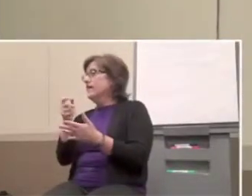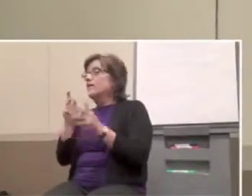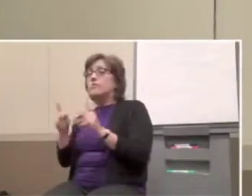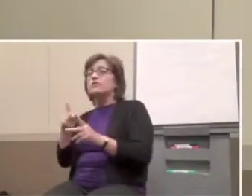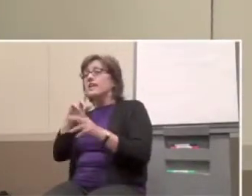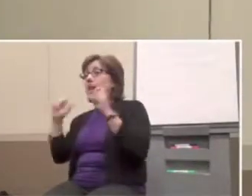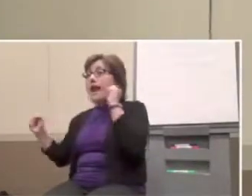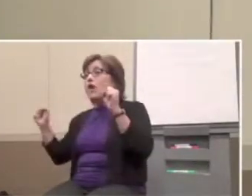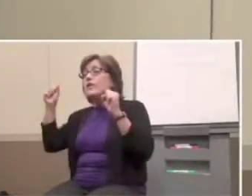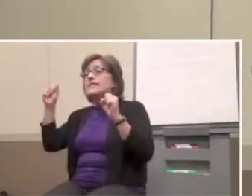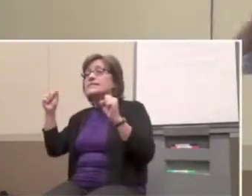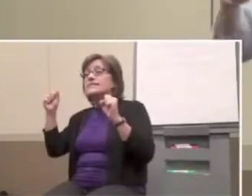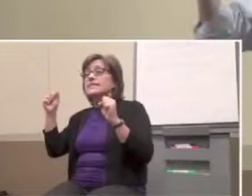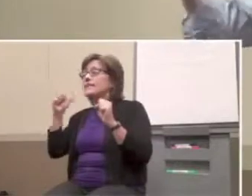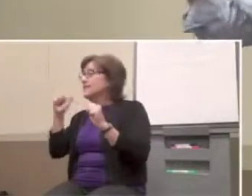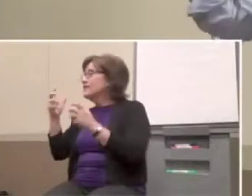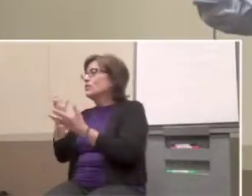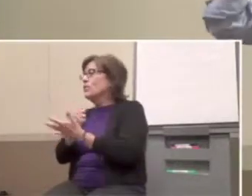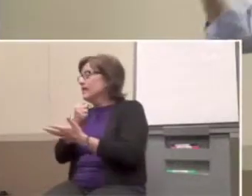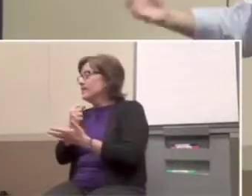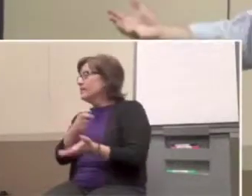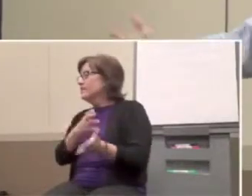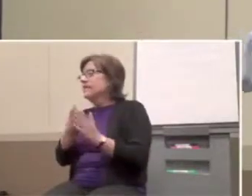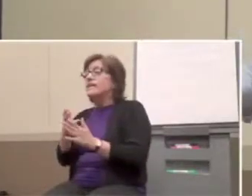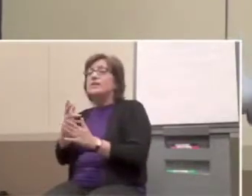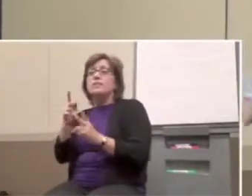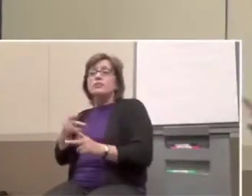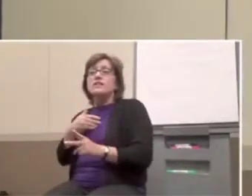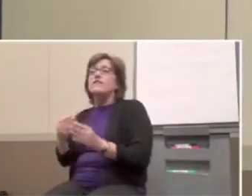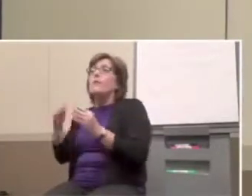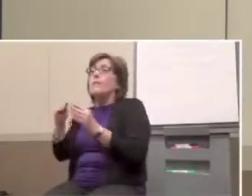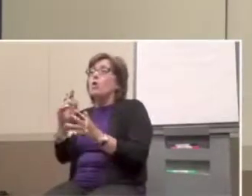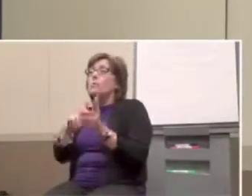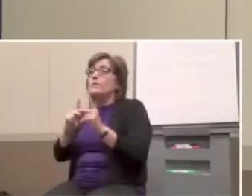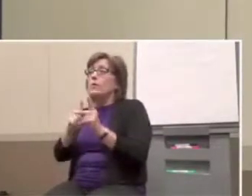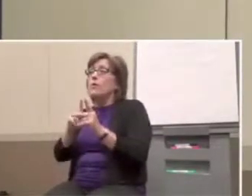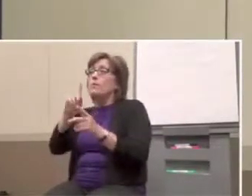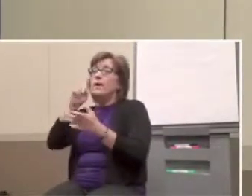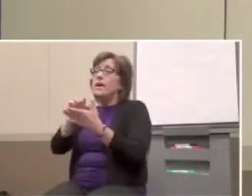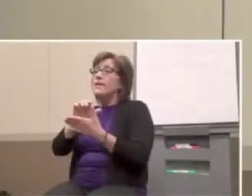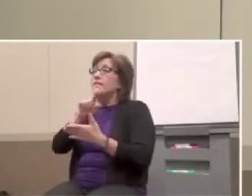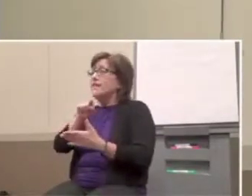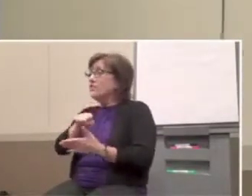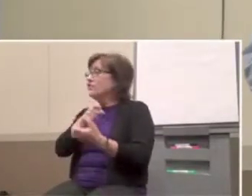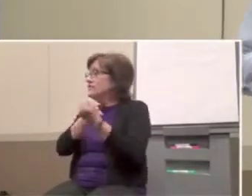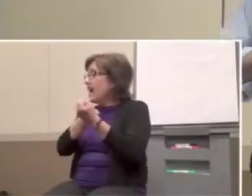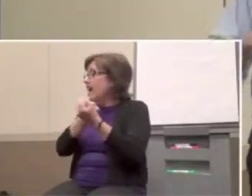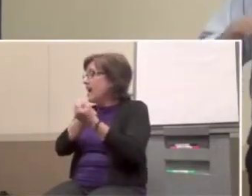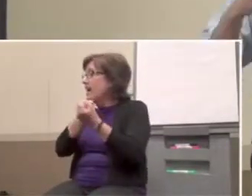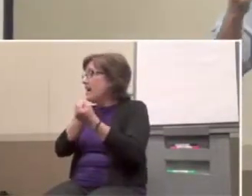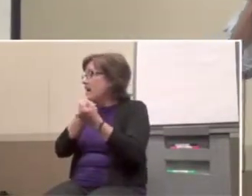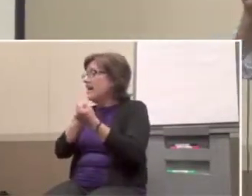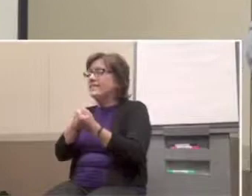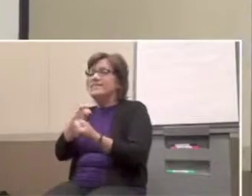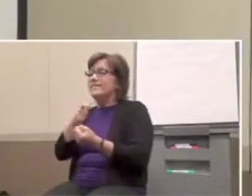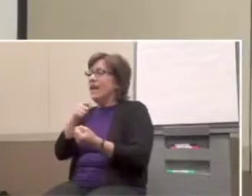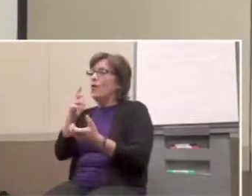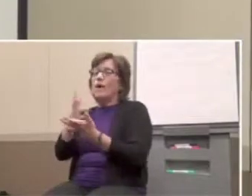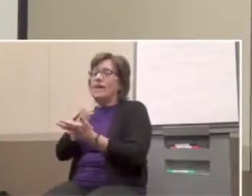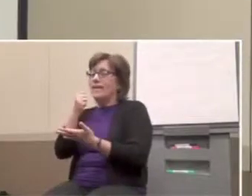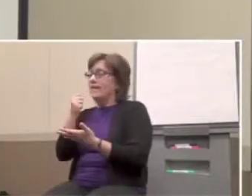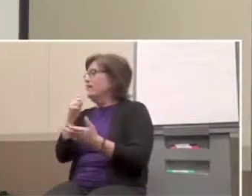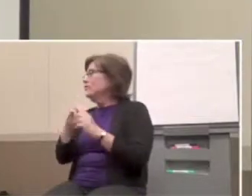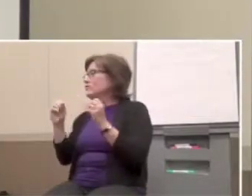the argument. The person who has more people who believe in their side doesn't win the argument, because there's no